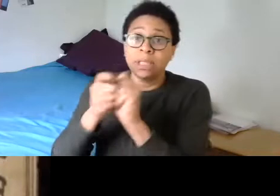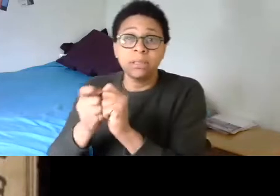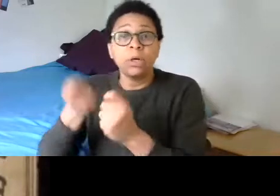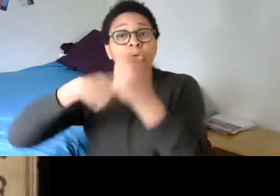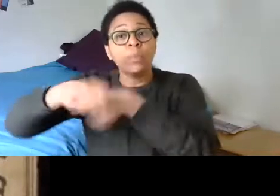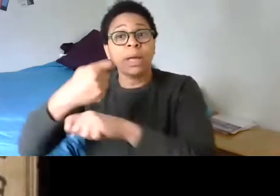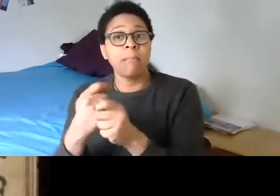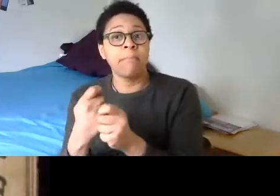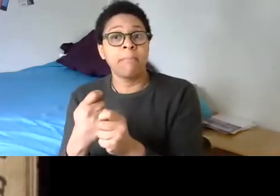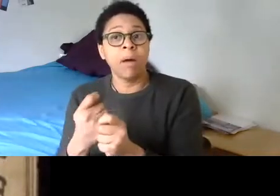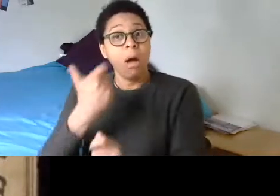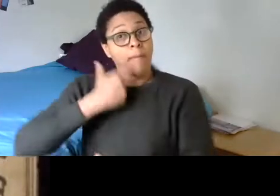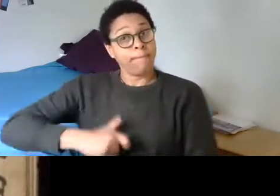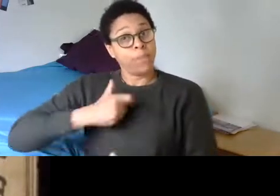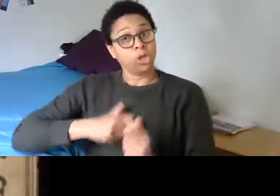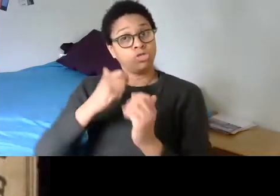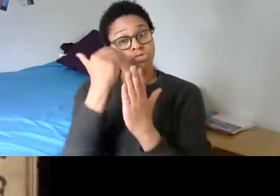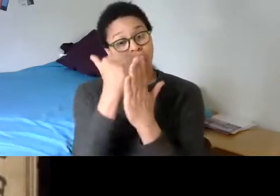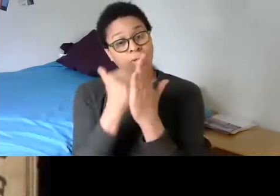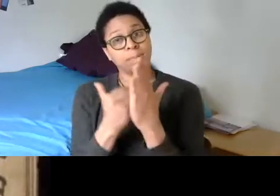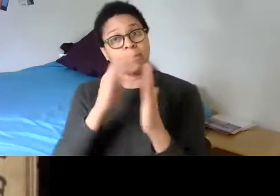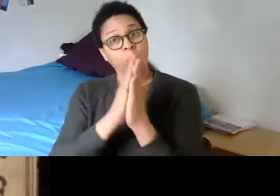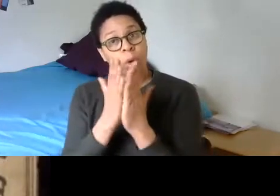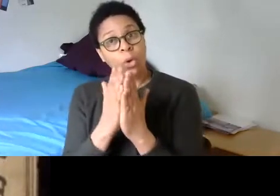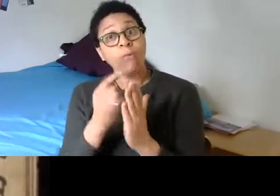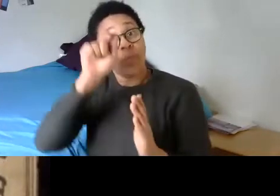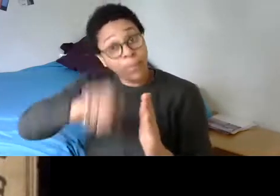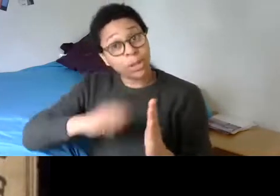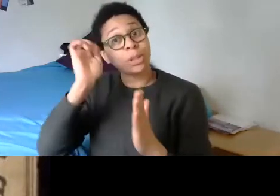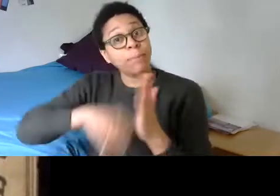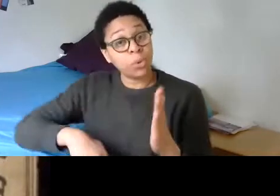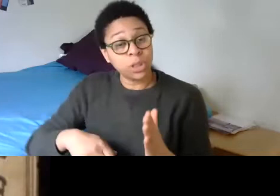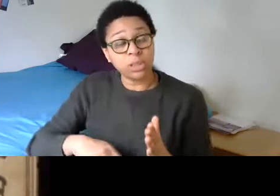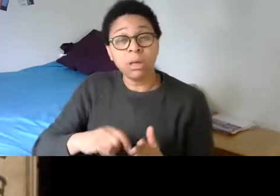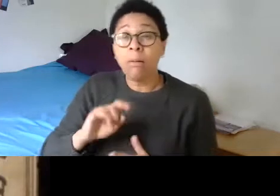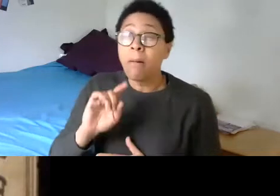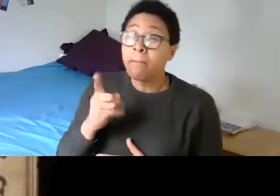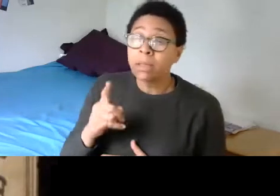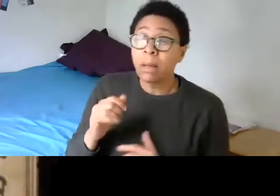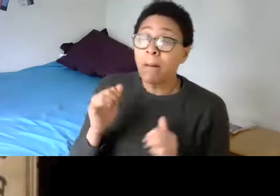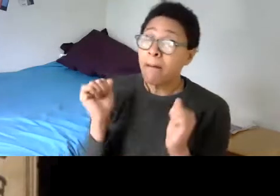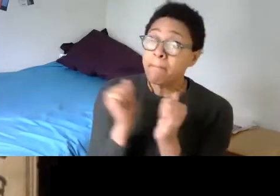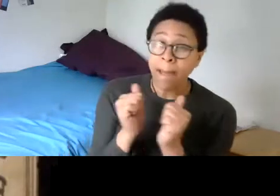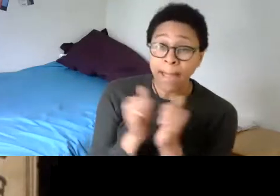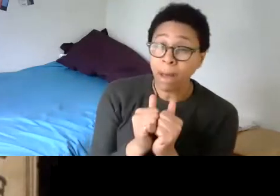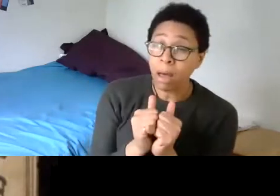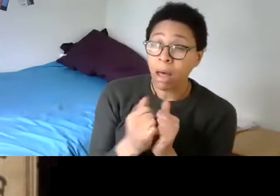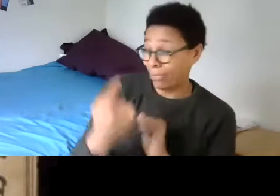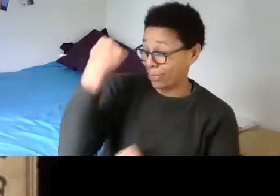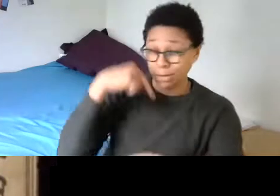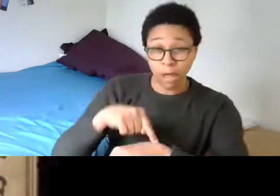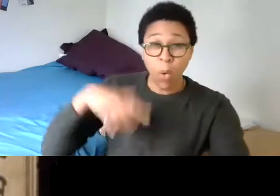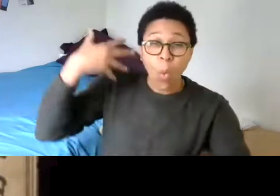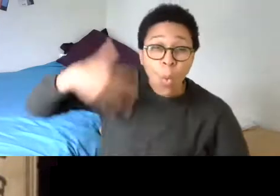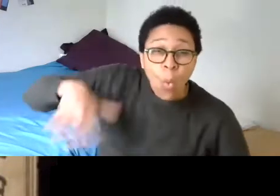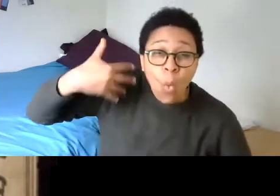book. During the early modern period, paper was 2/3 the cost of book production. It was incredibly expensive, and most